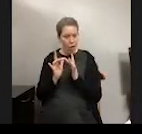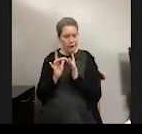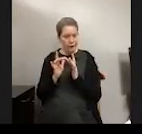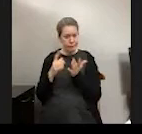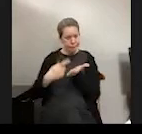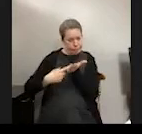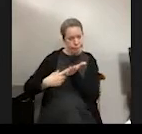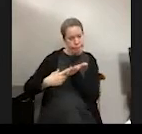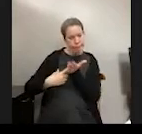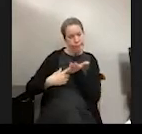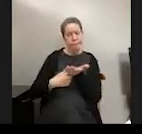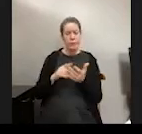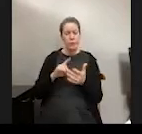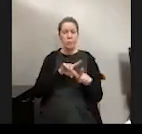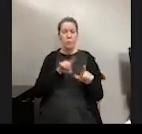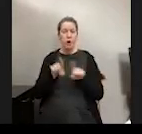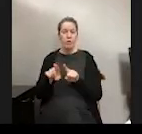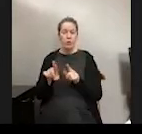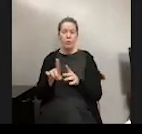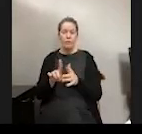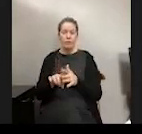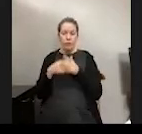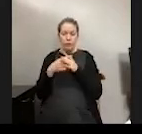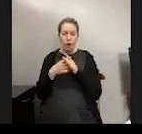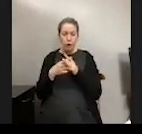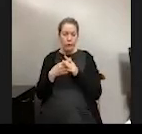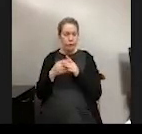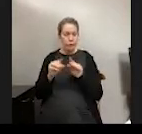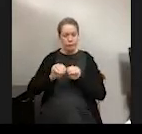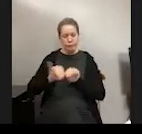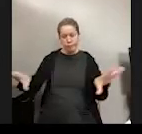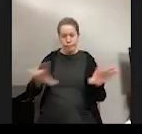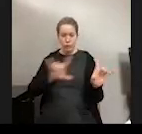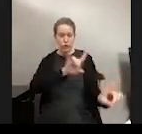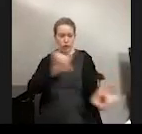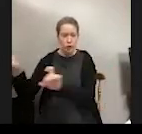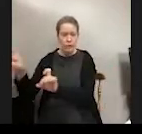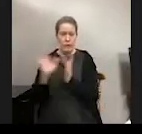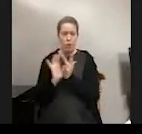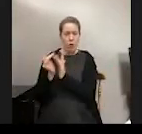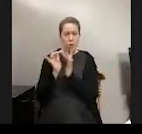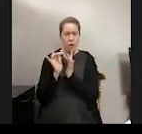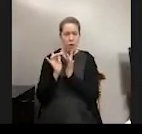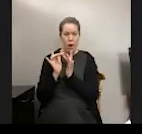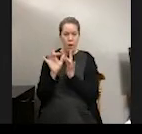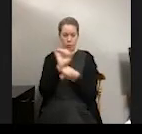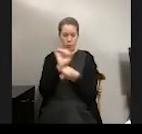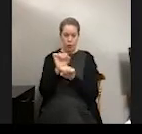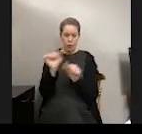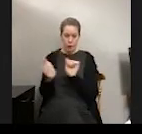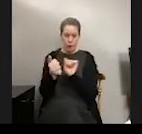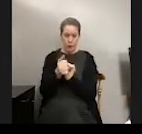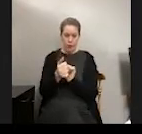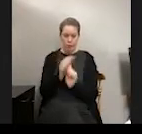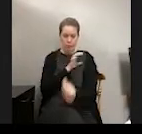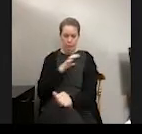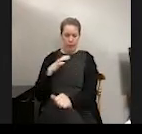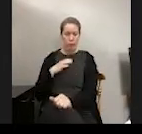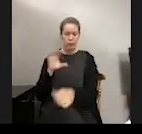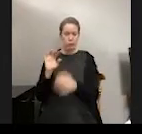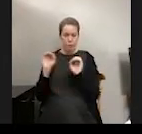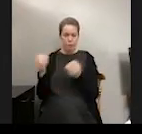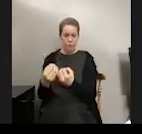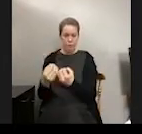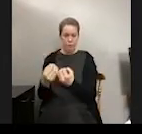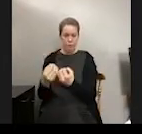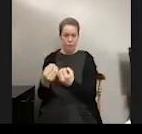surveys that people can access more easily. And we've been working quite closely with the counselor's offices for those, that kind of outreach, and then just doing a ton of outreach in